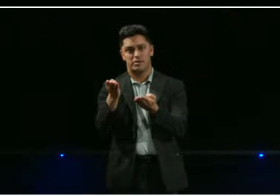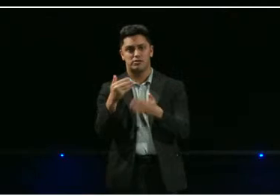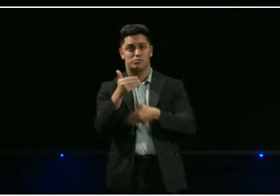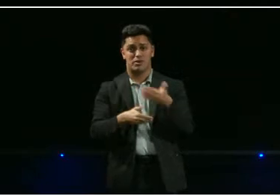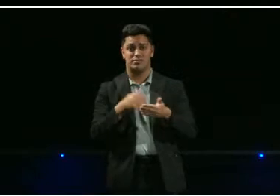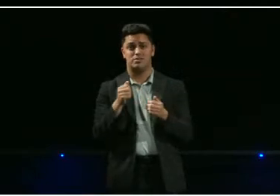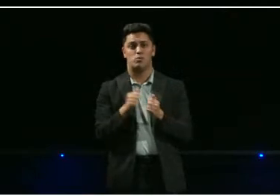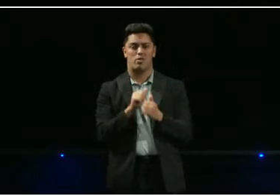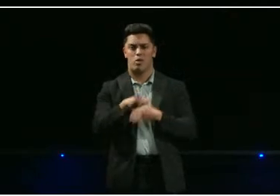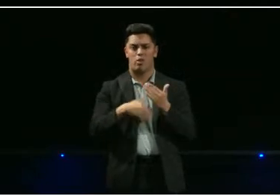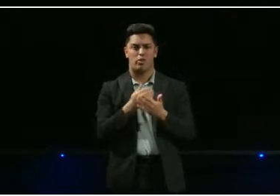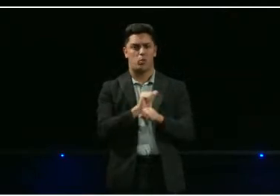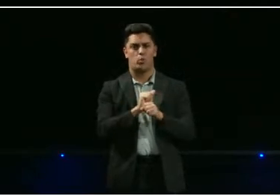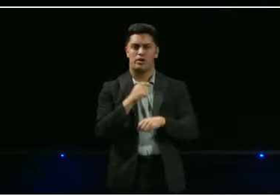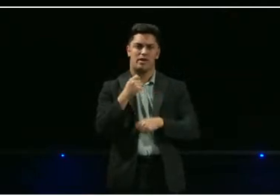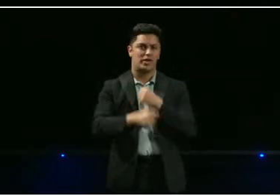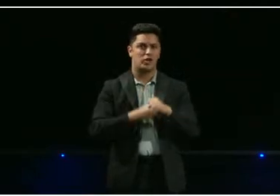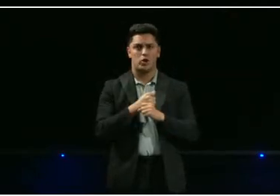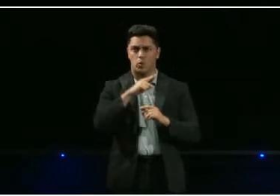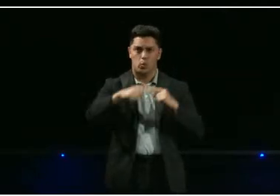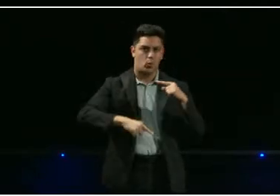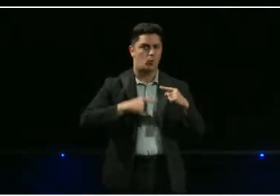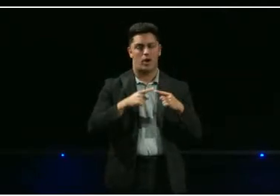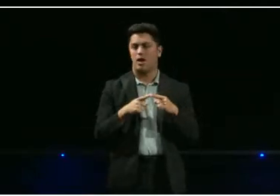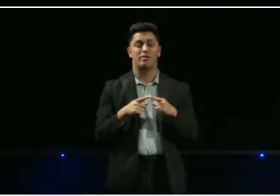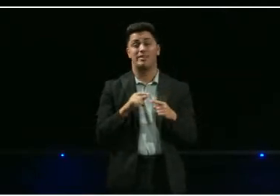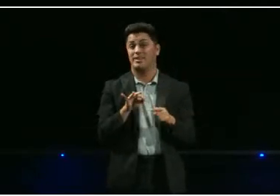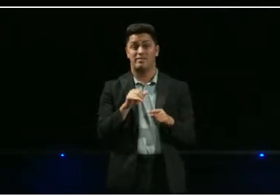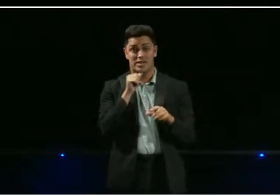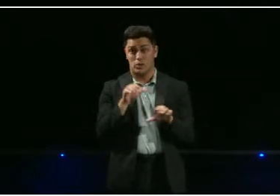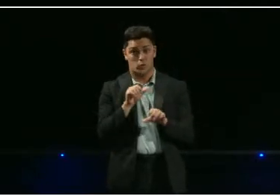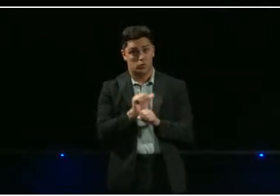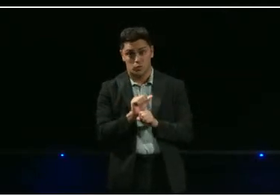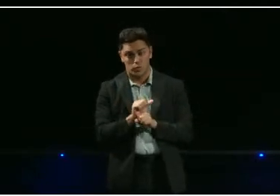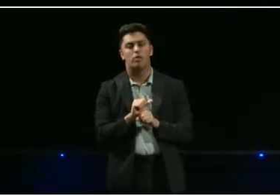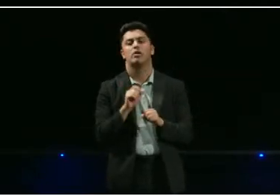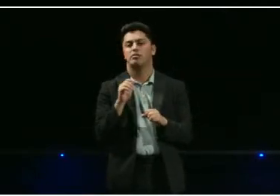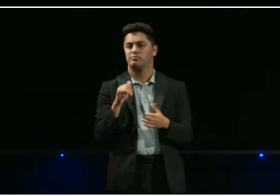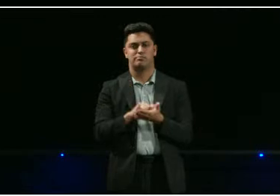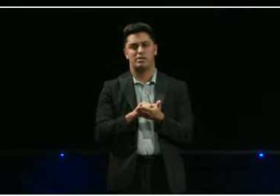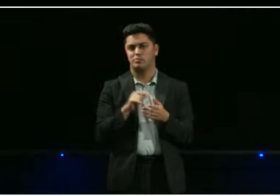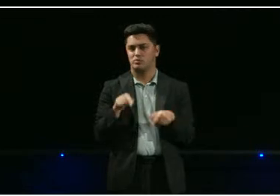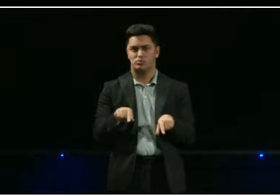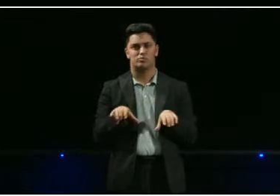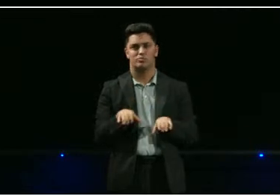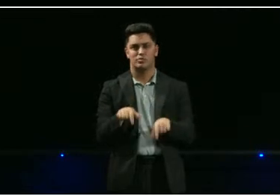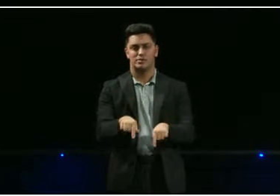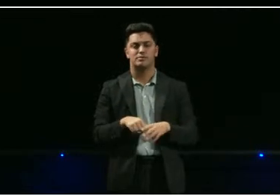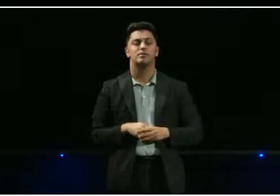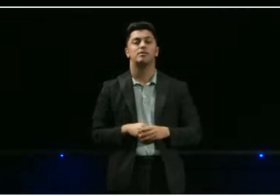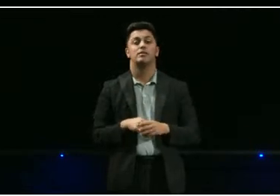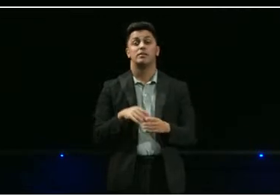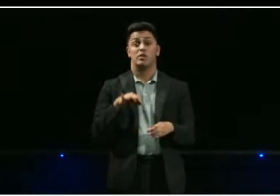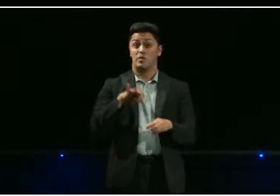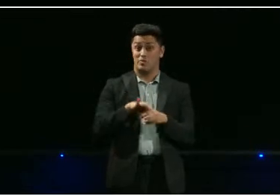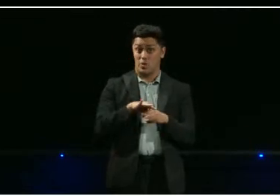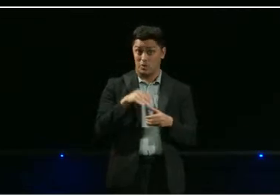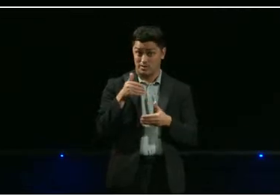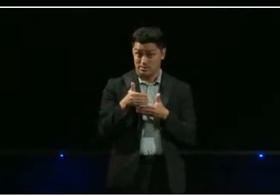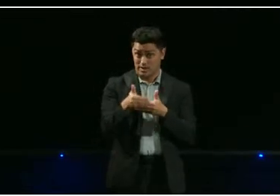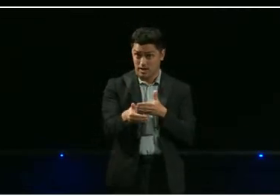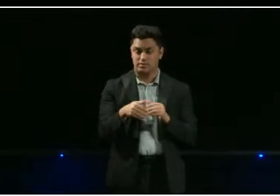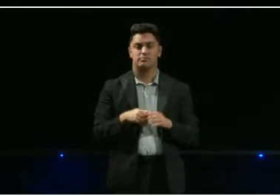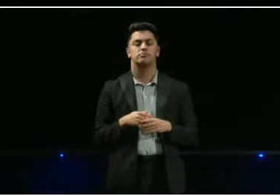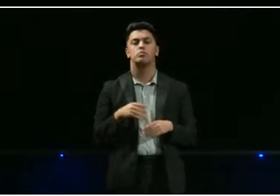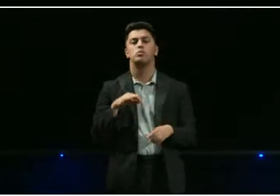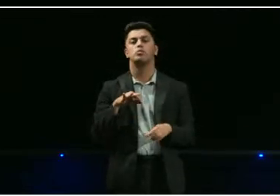do year-round to get to this point, this category would not be possible. The next step, of course, in the process is the voting. So from there with the voting, we